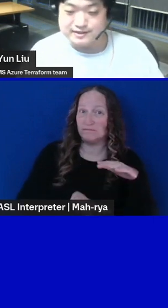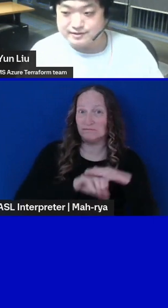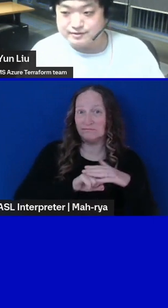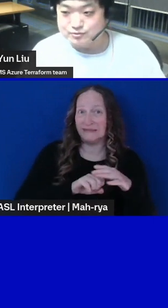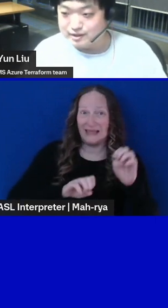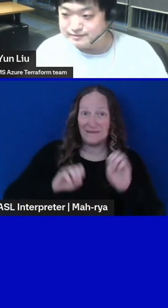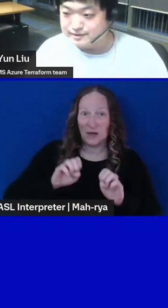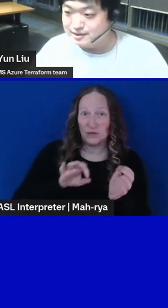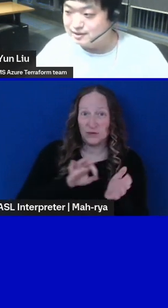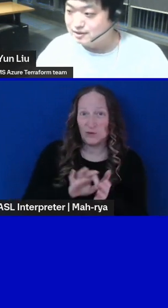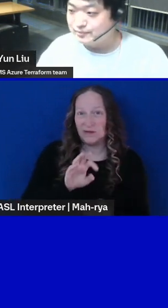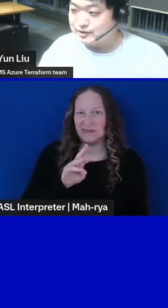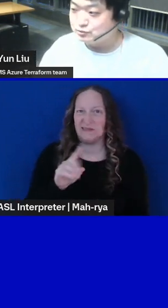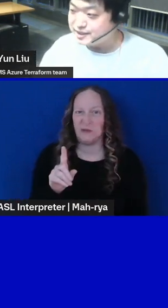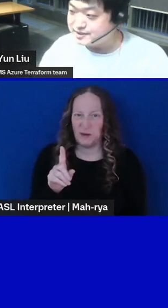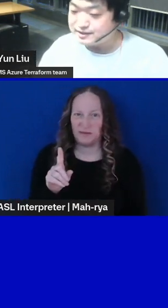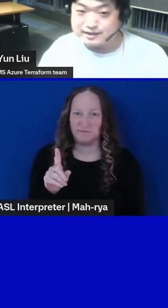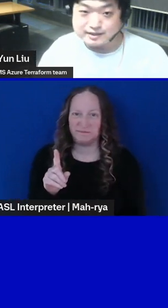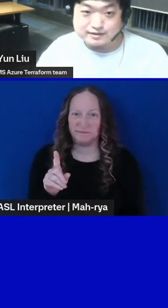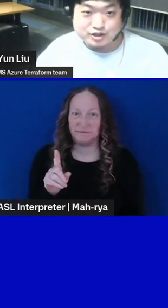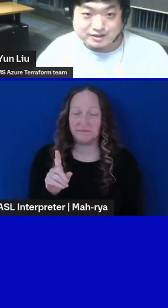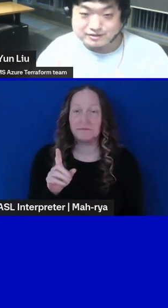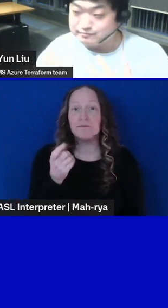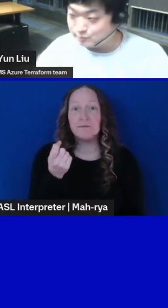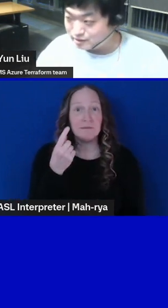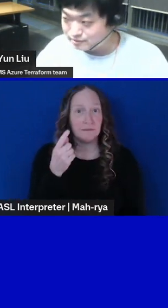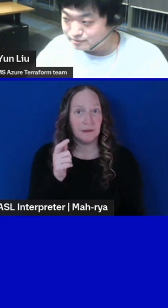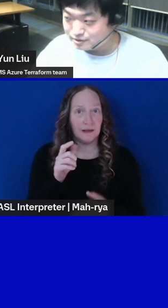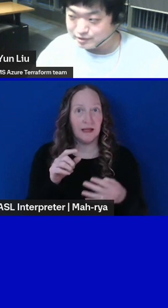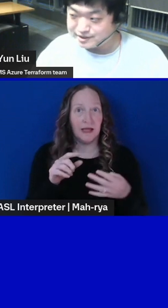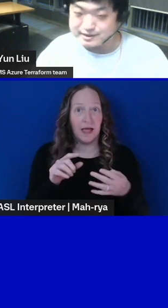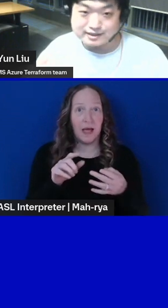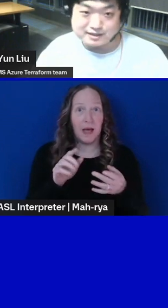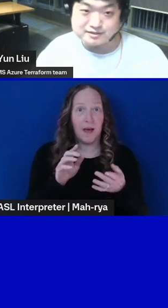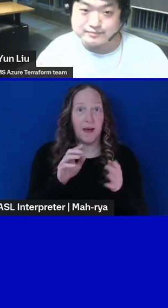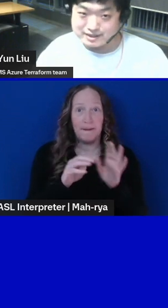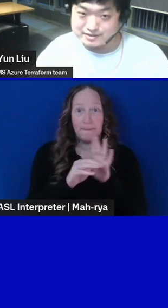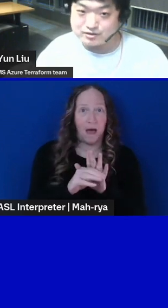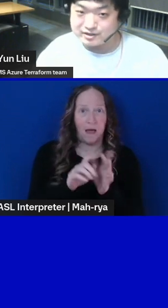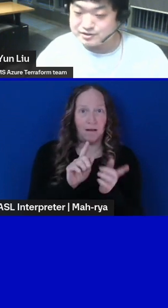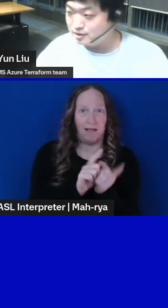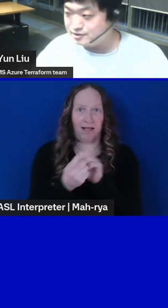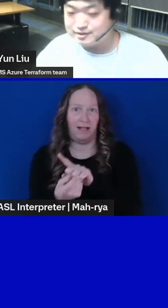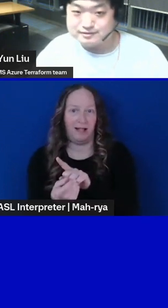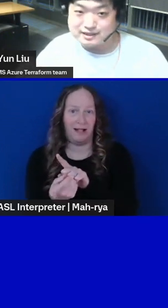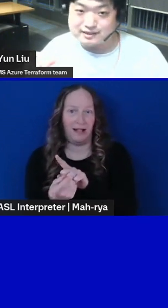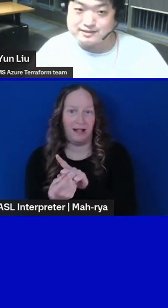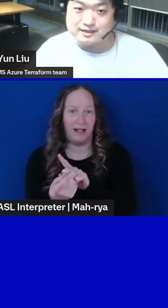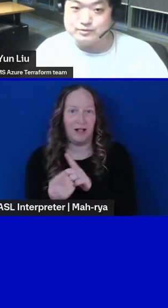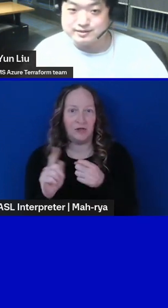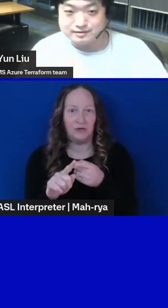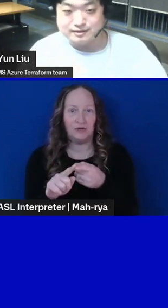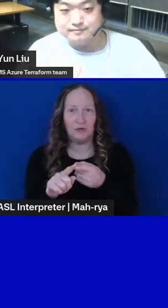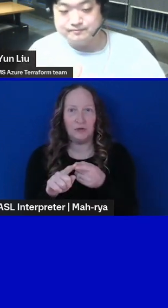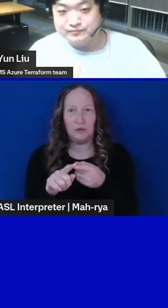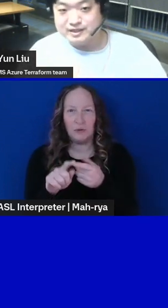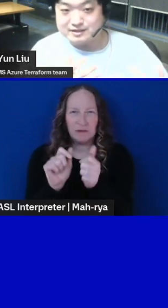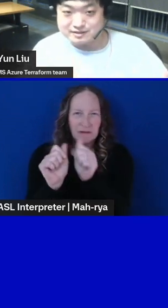of 61. But with the change of model, with the customized RAG logic, like I said,